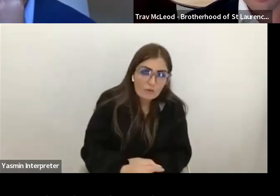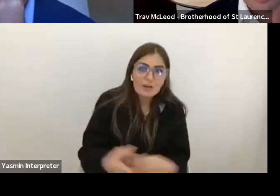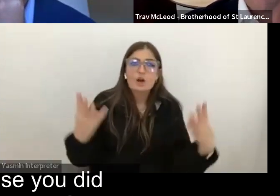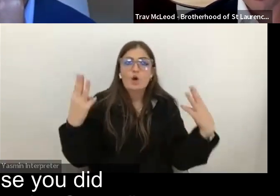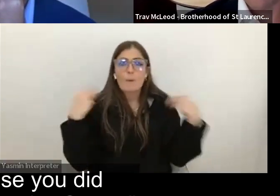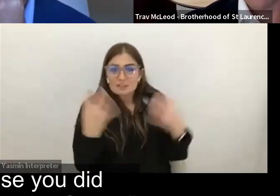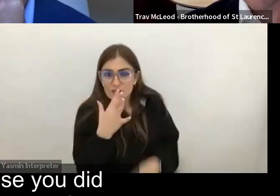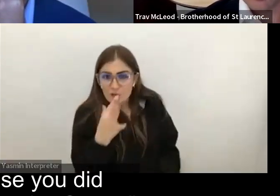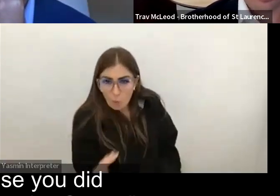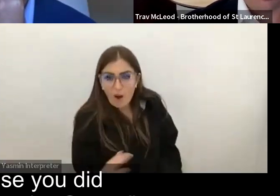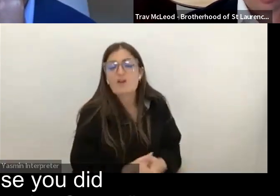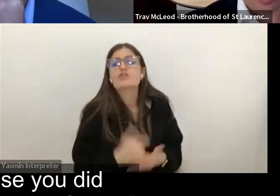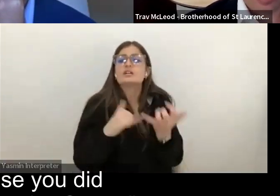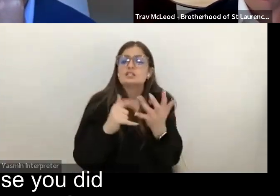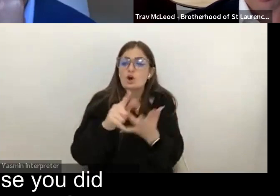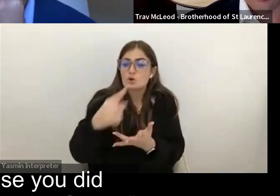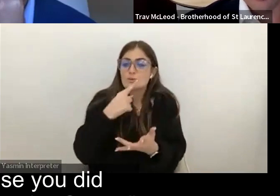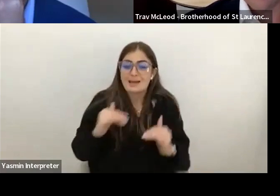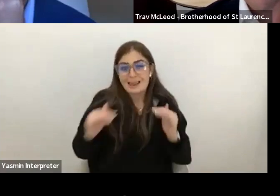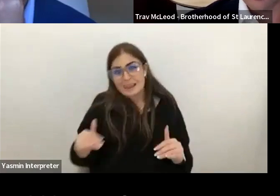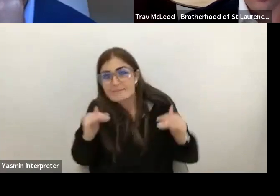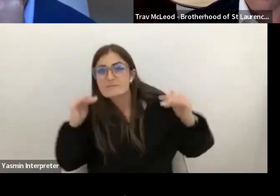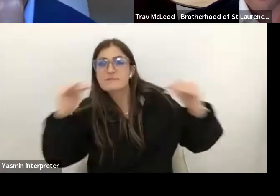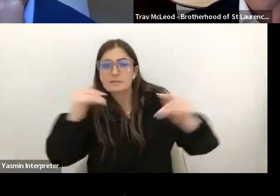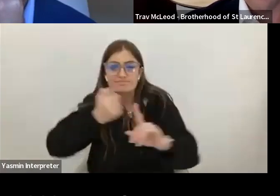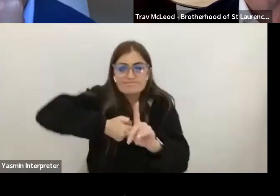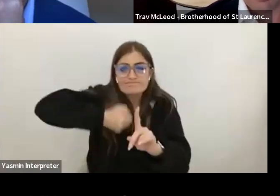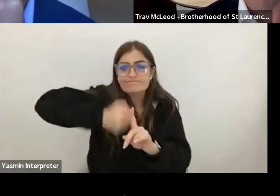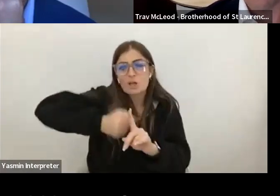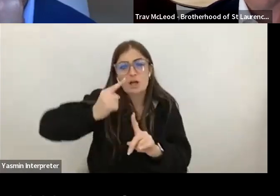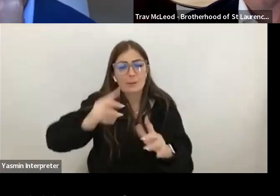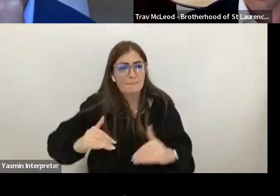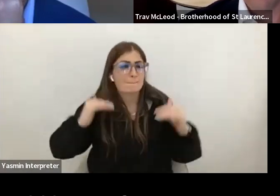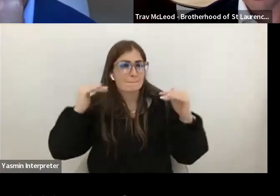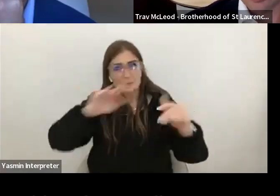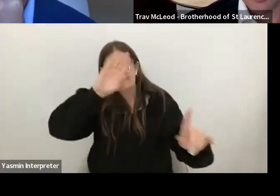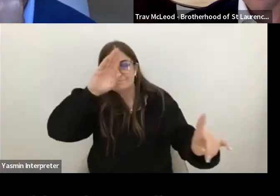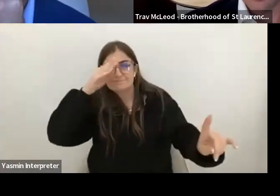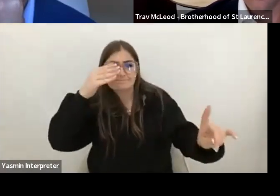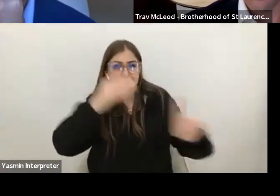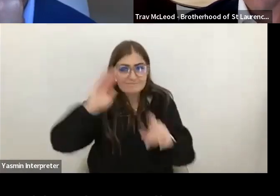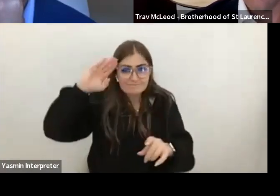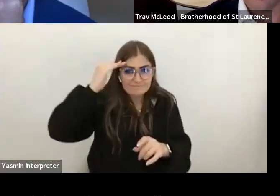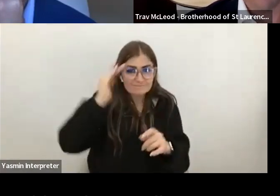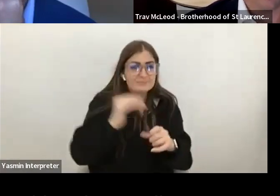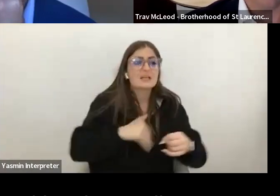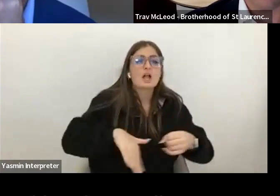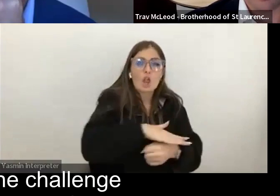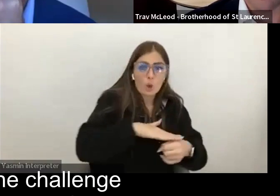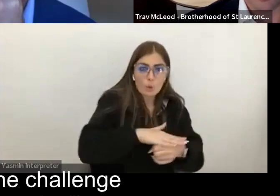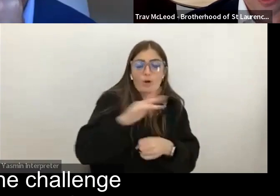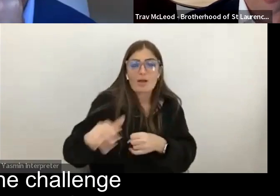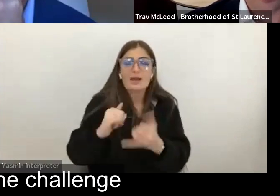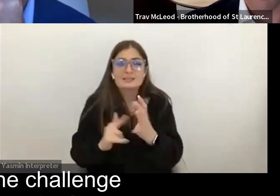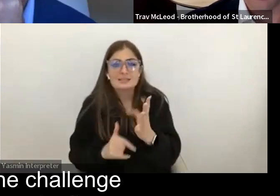inquiry, and because you did mention lifting the game, some enormous ambitious reforms at the state and local level as well. And